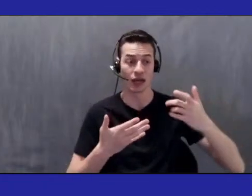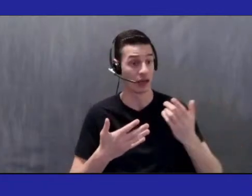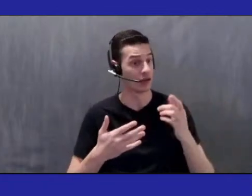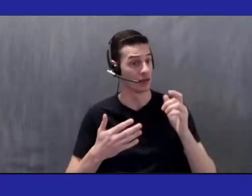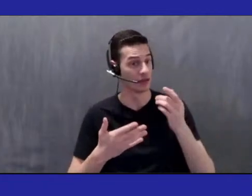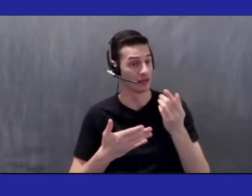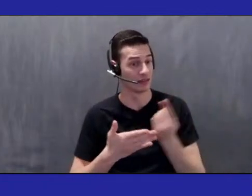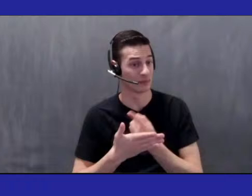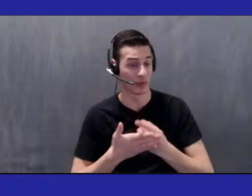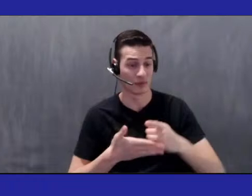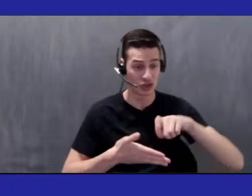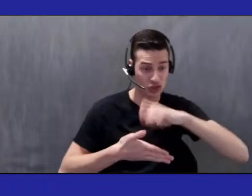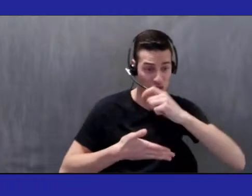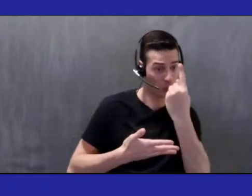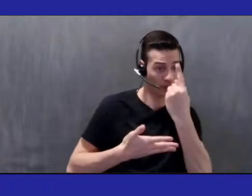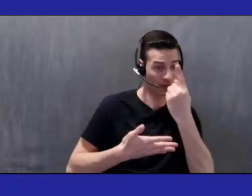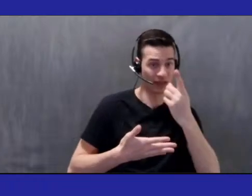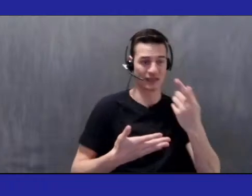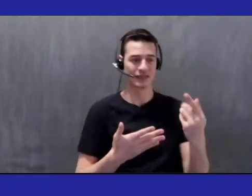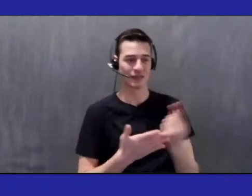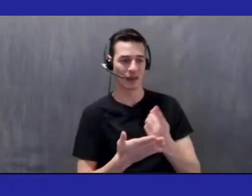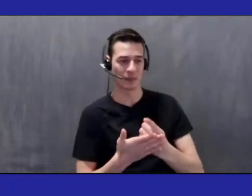well.